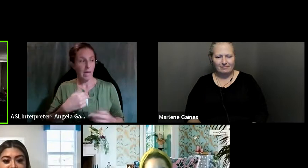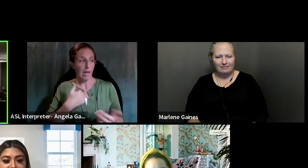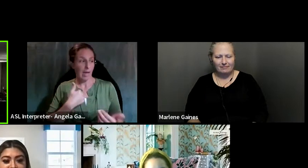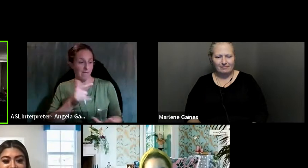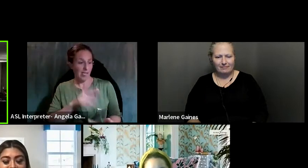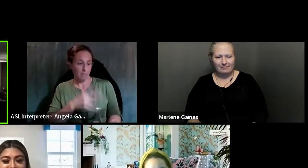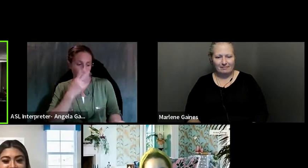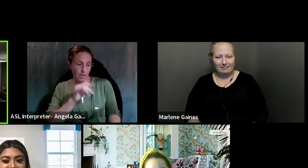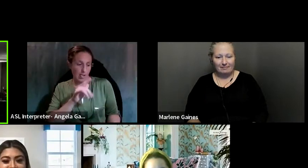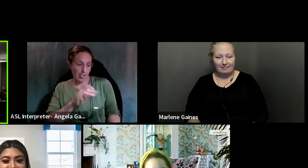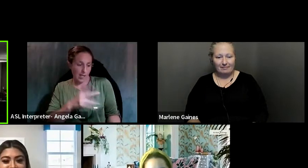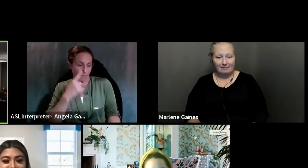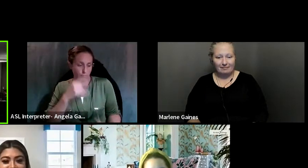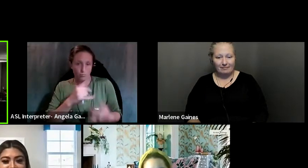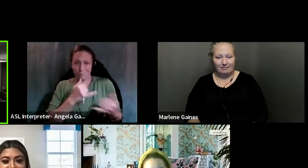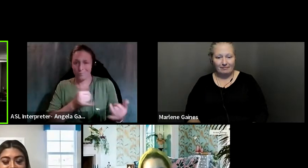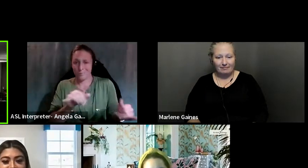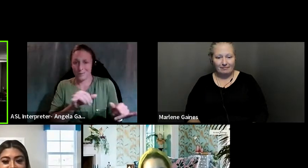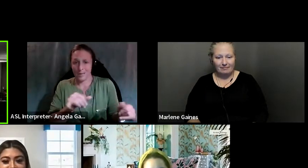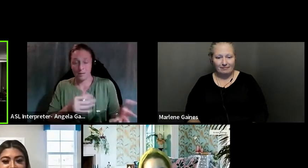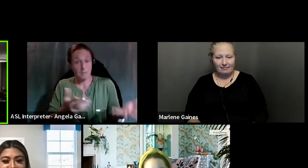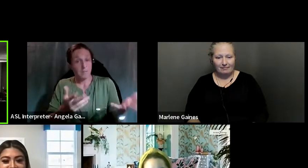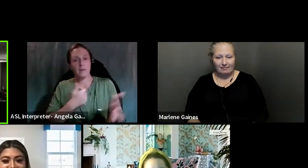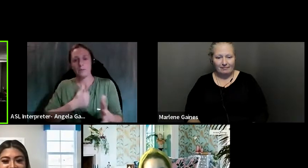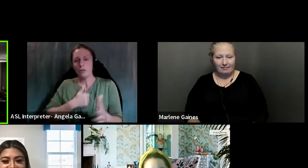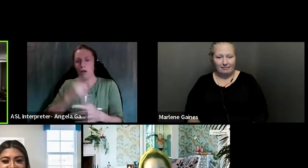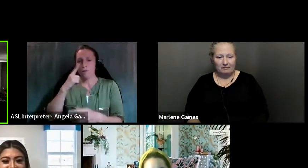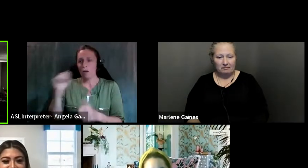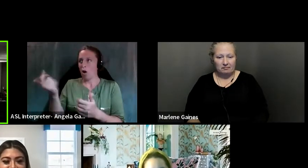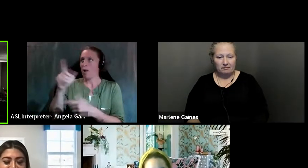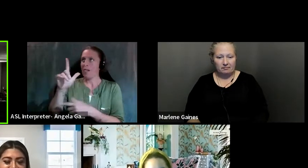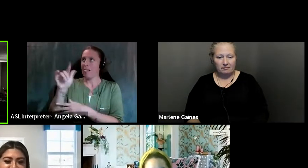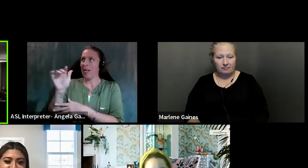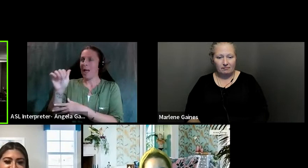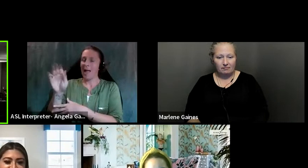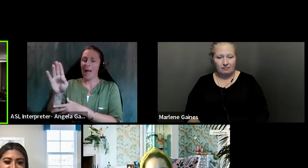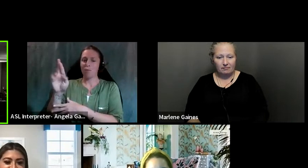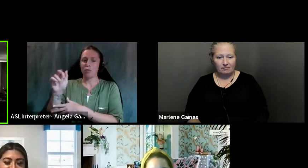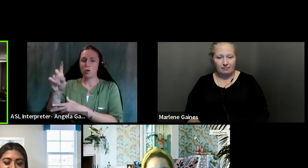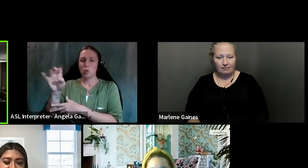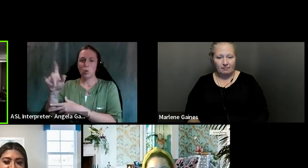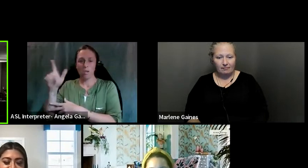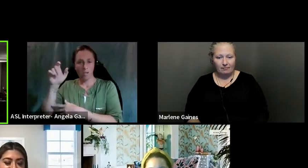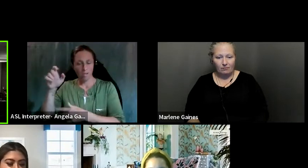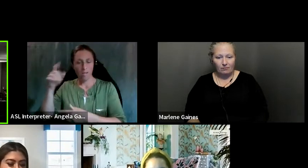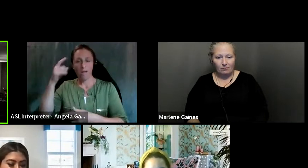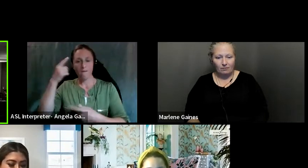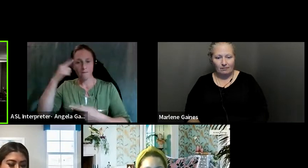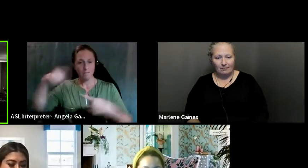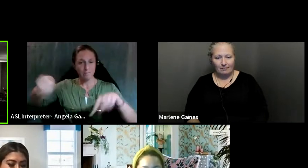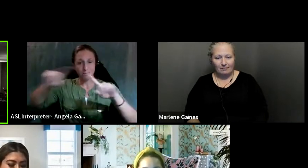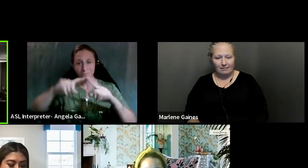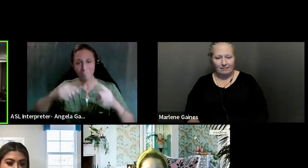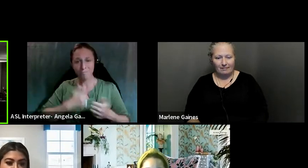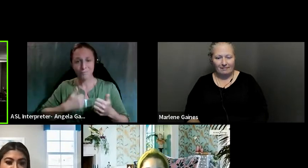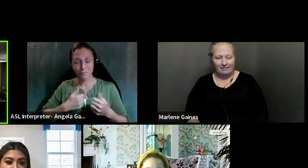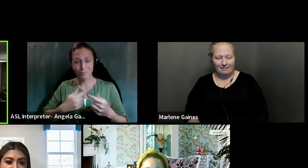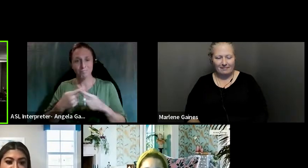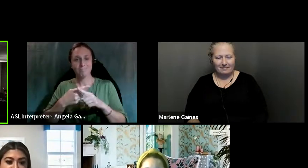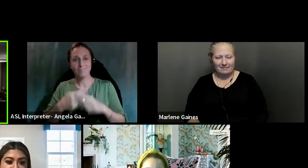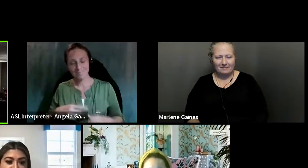me. But anyway, I apologize to all the labradoodles of the world. So yeah, he's quite the